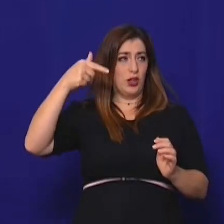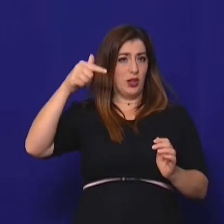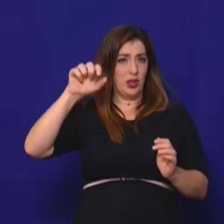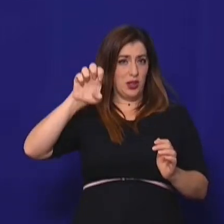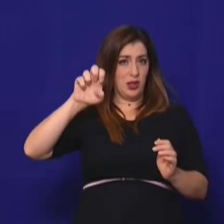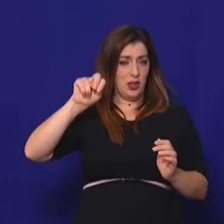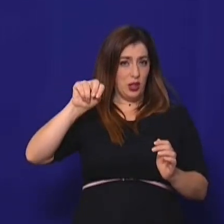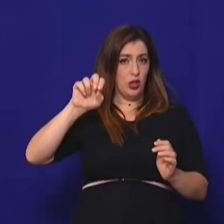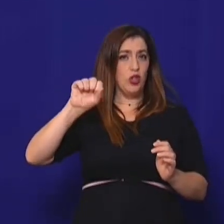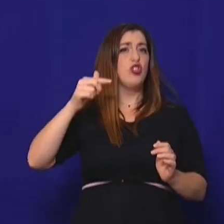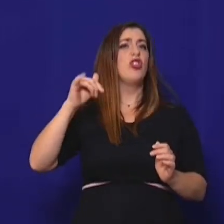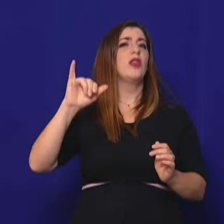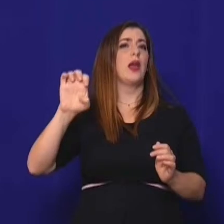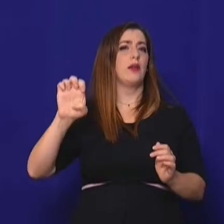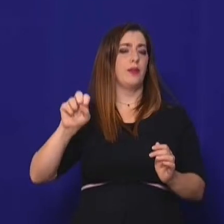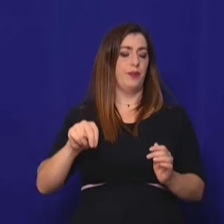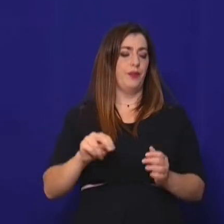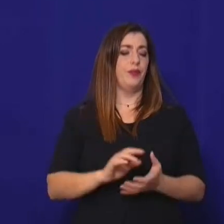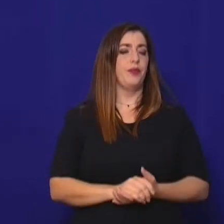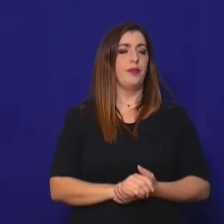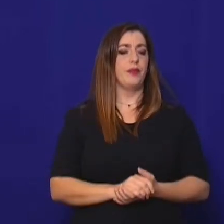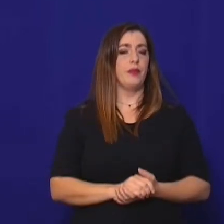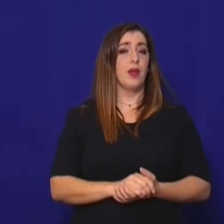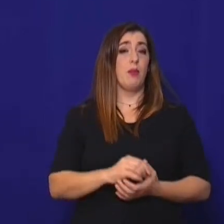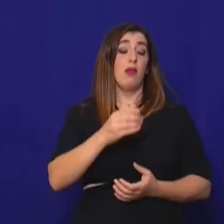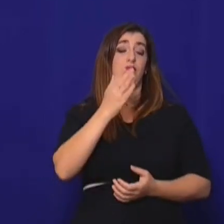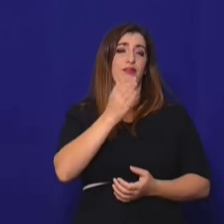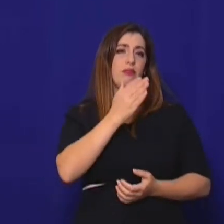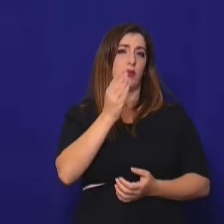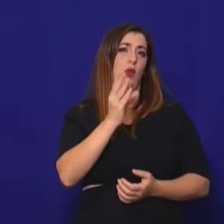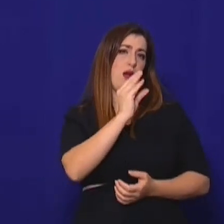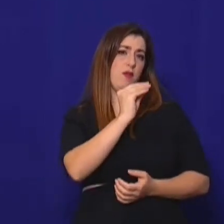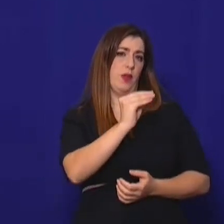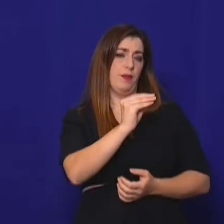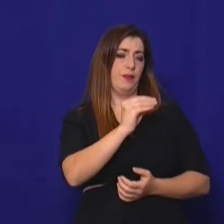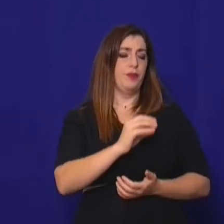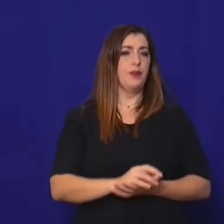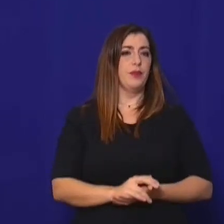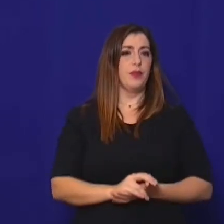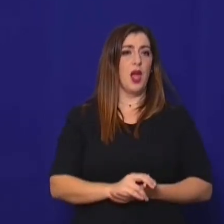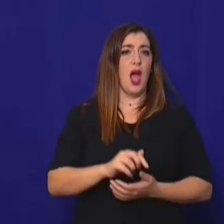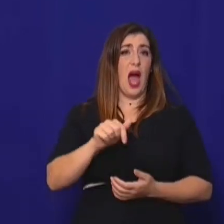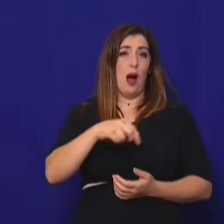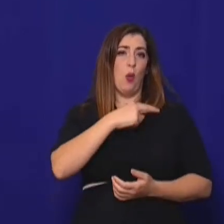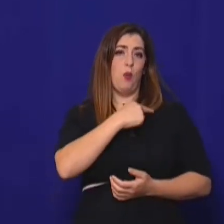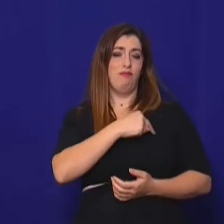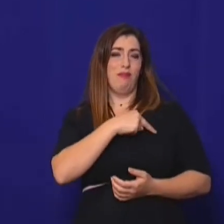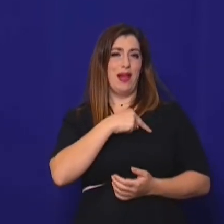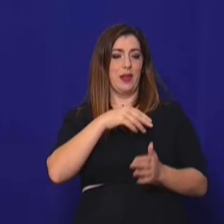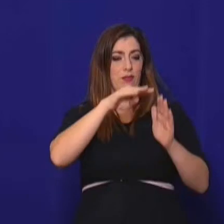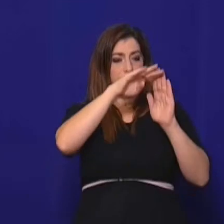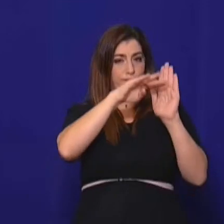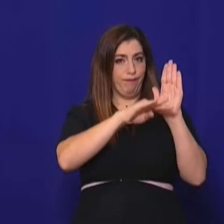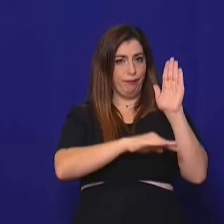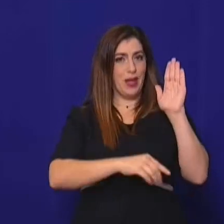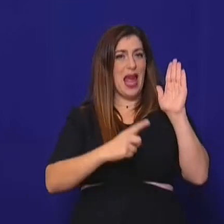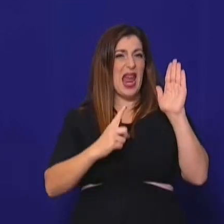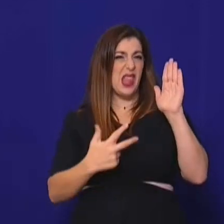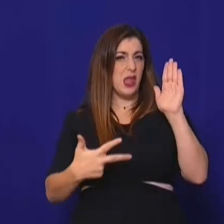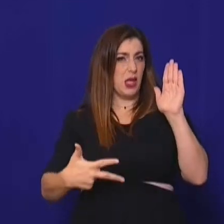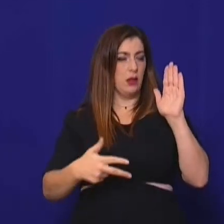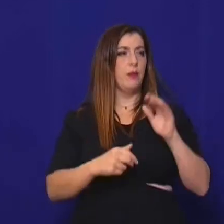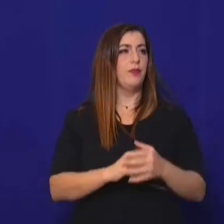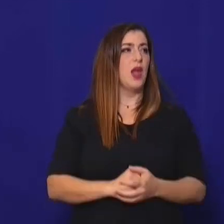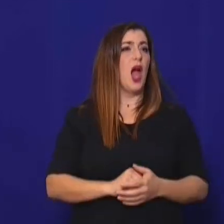per 100,000 population bħala death rate. Però aħna lina bħal-met kull imwiet rridu naraw kif